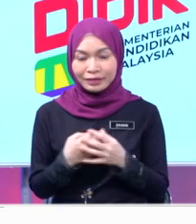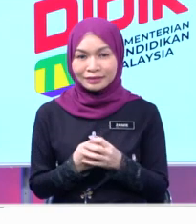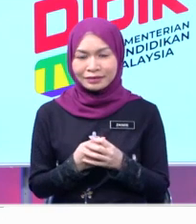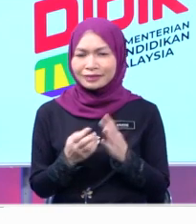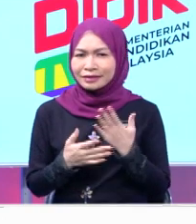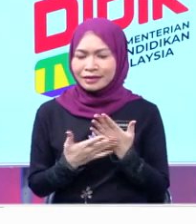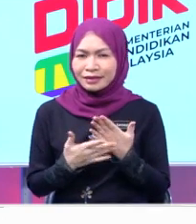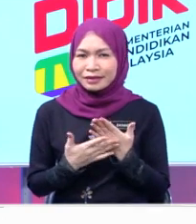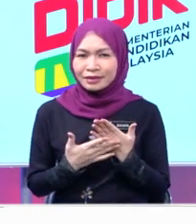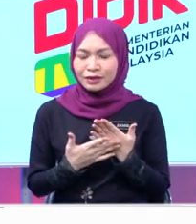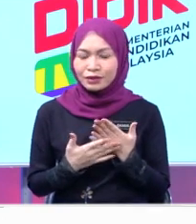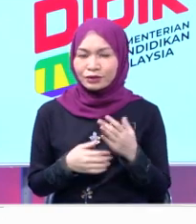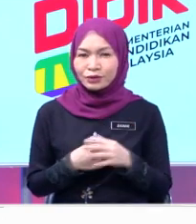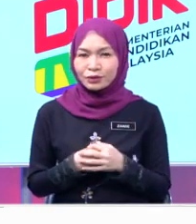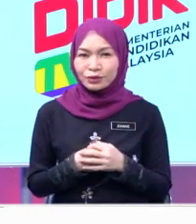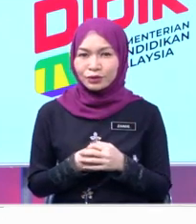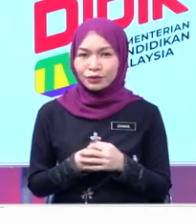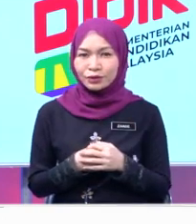For example,